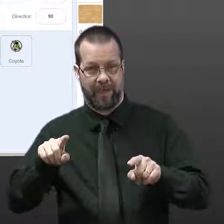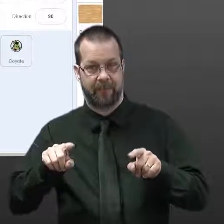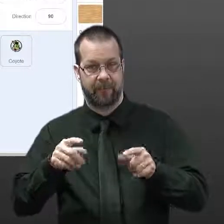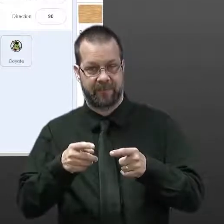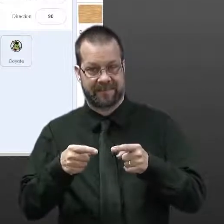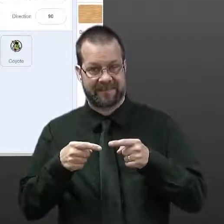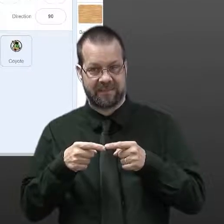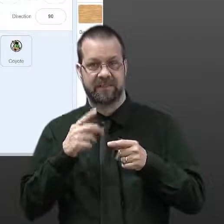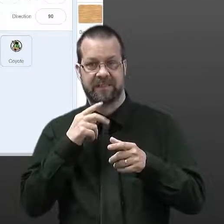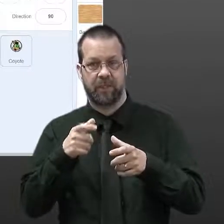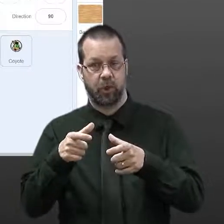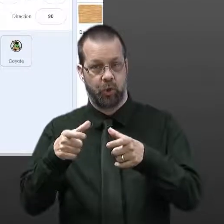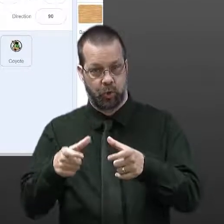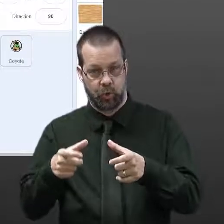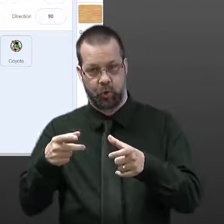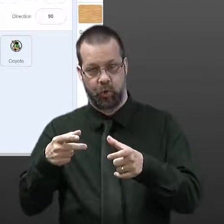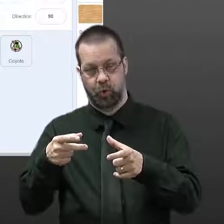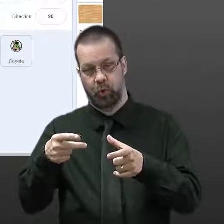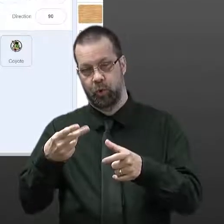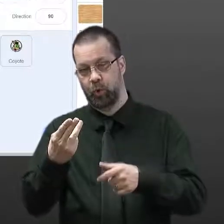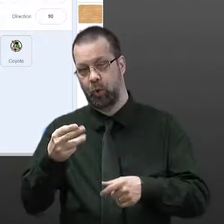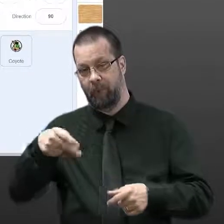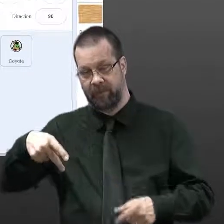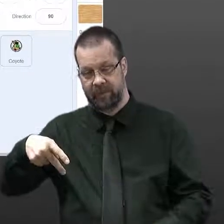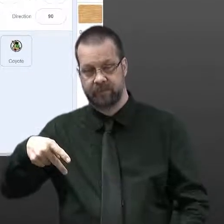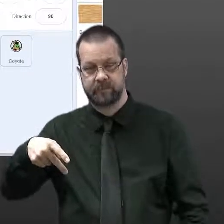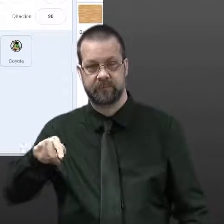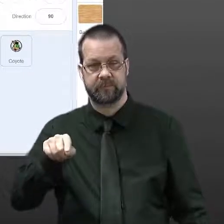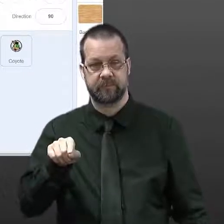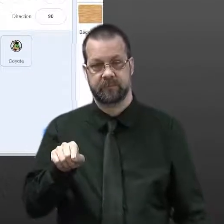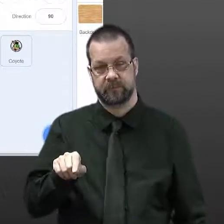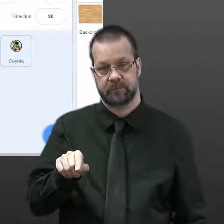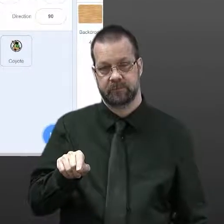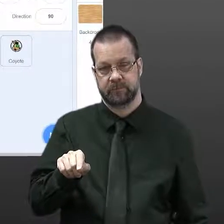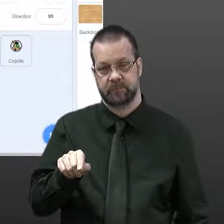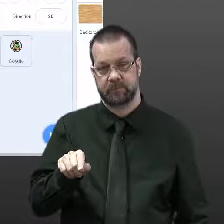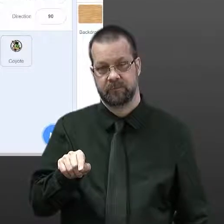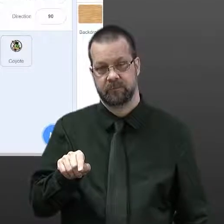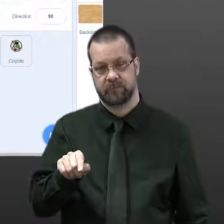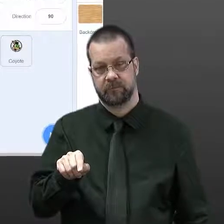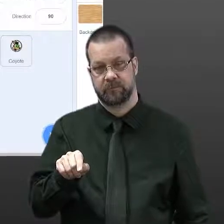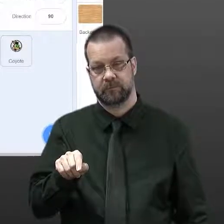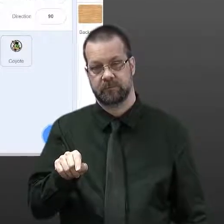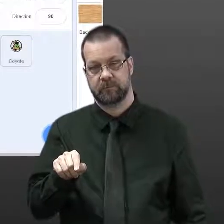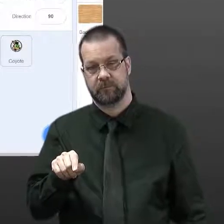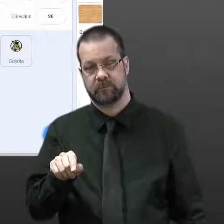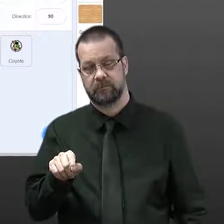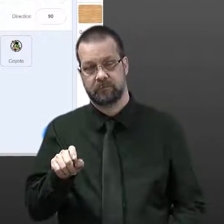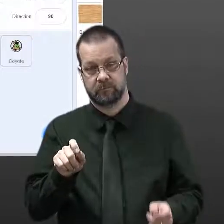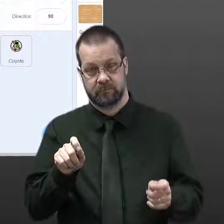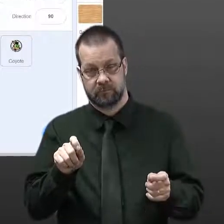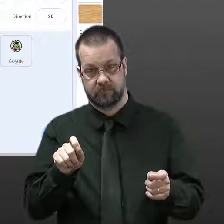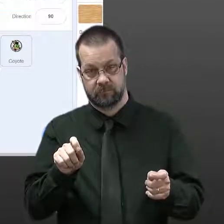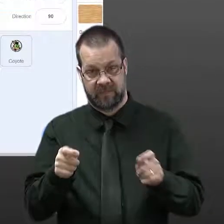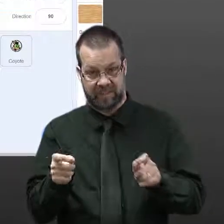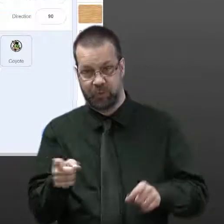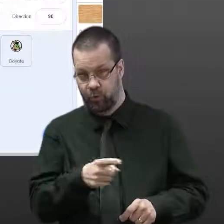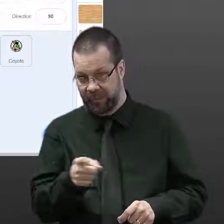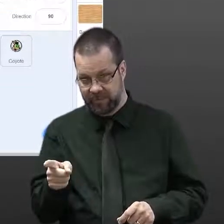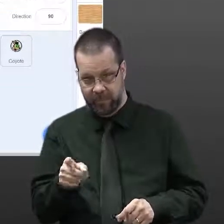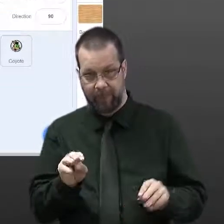position and change it to hoop. And we are going to point in a direction. Again,